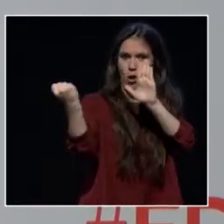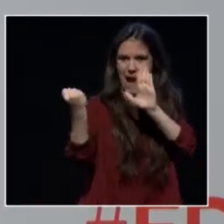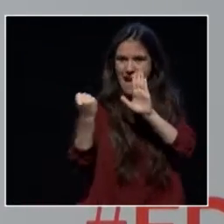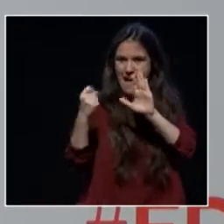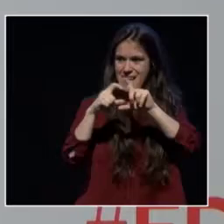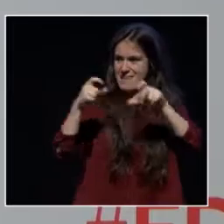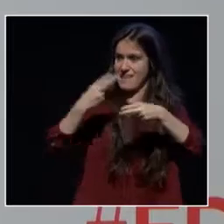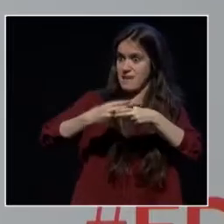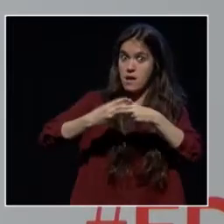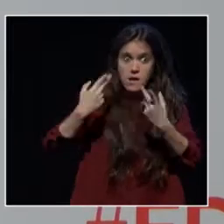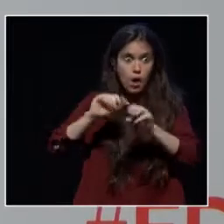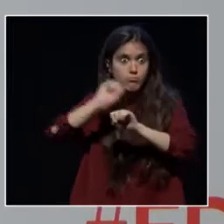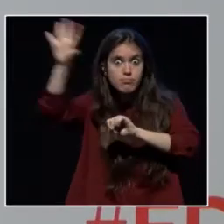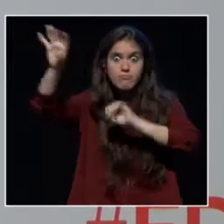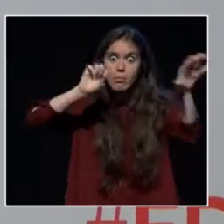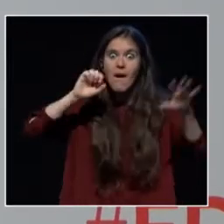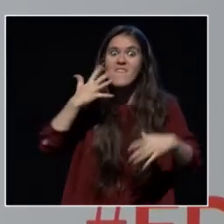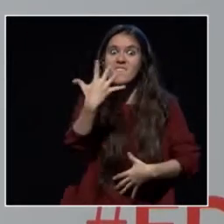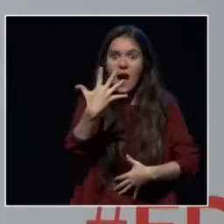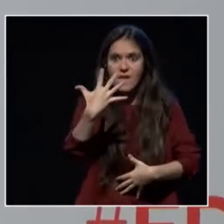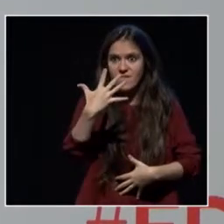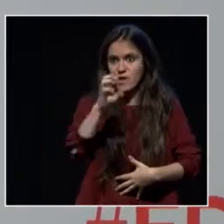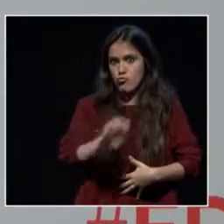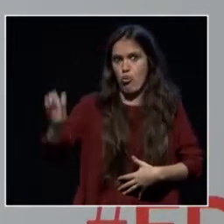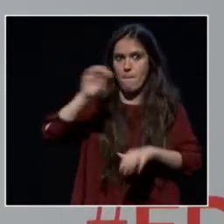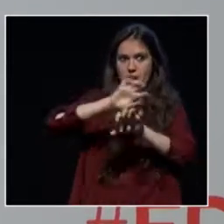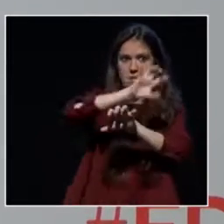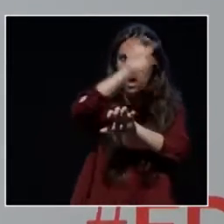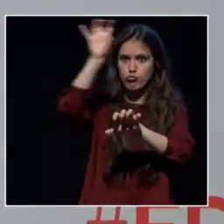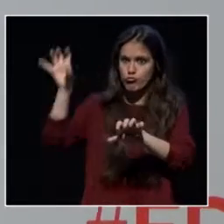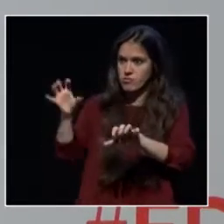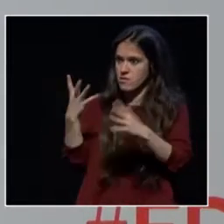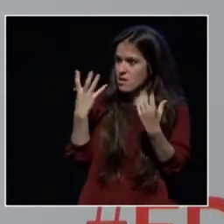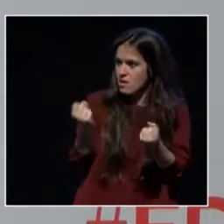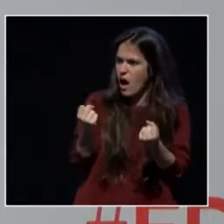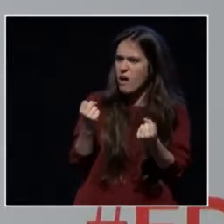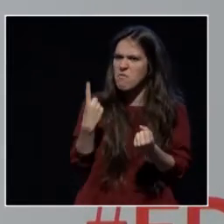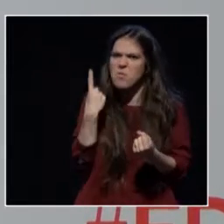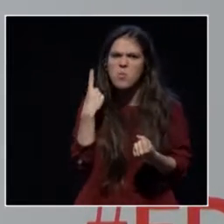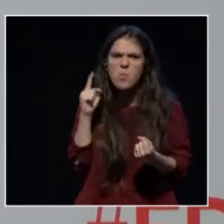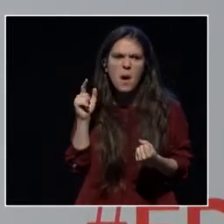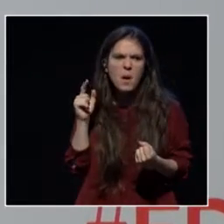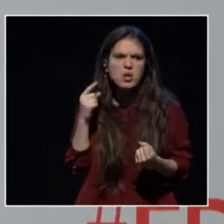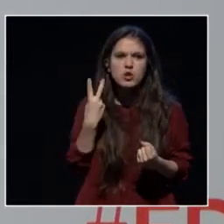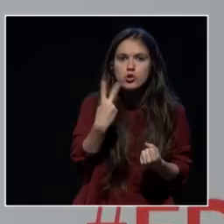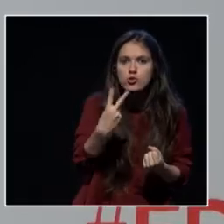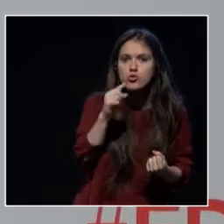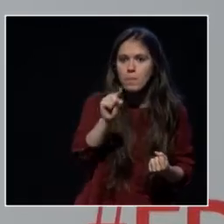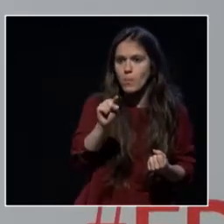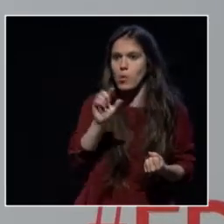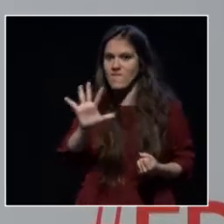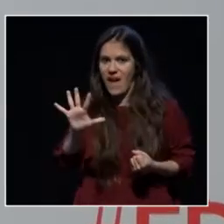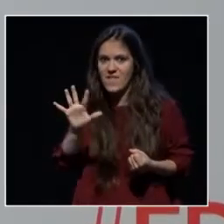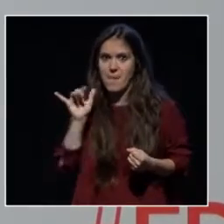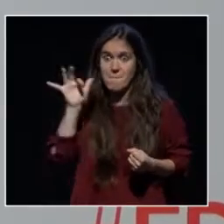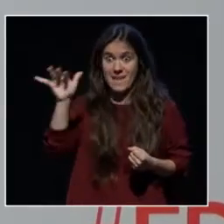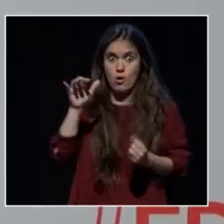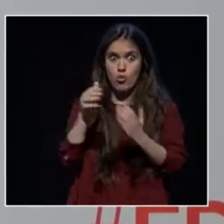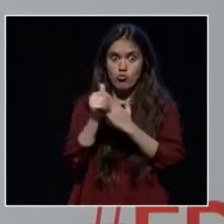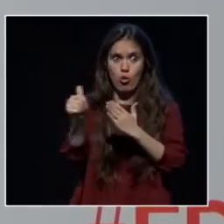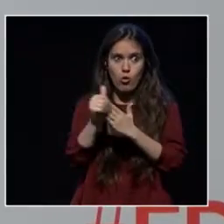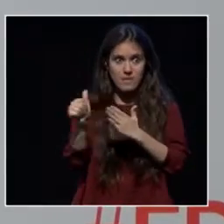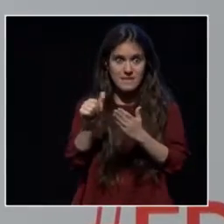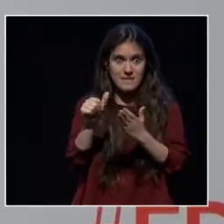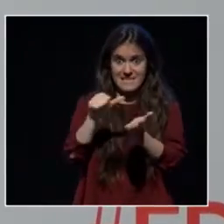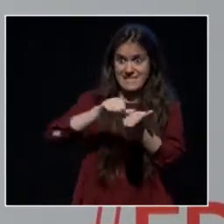he exports in 5 European countries. He has a business of $2.5 million business already, selling this brand